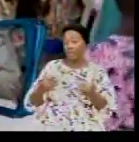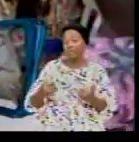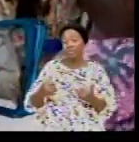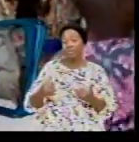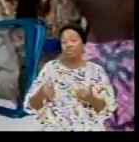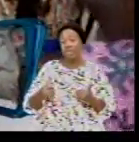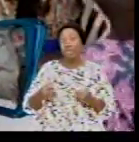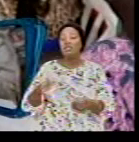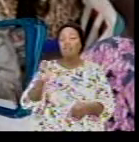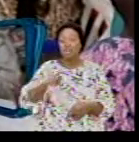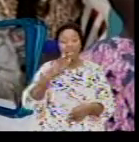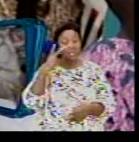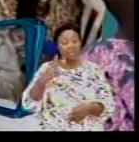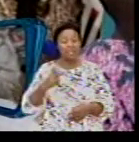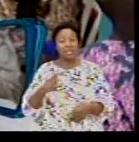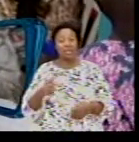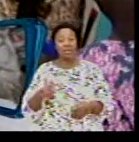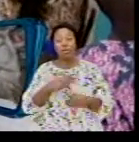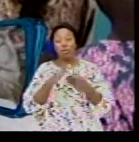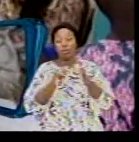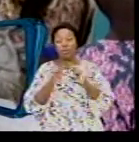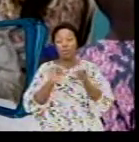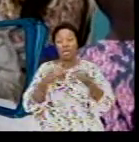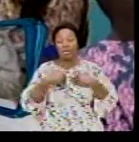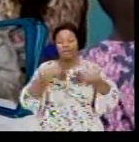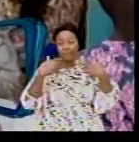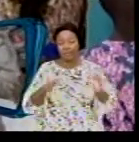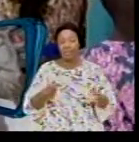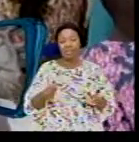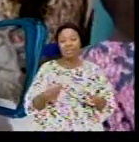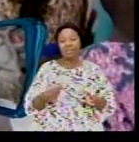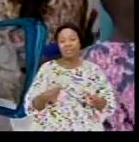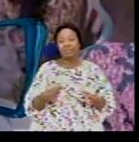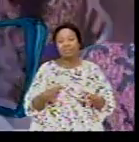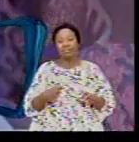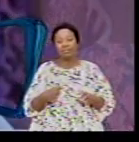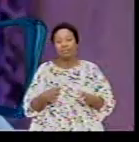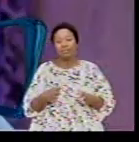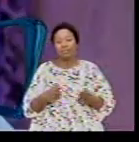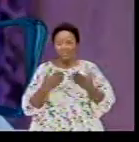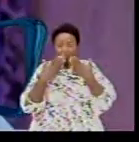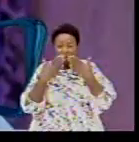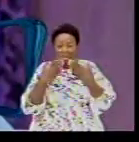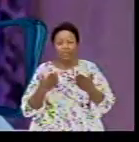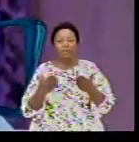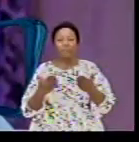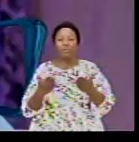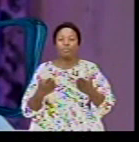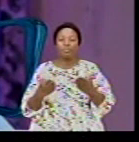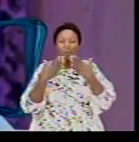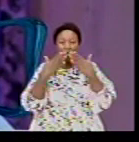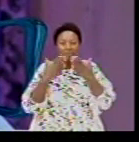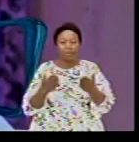Yes, I can see the flag, left-hand side at the back too. Thank you. Thank